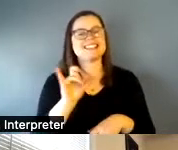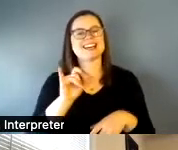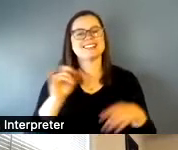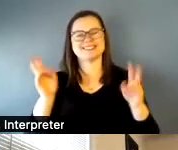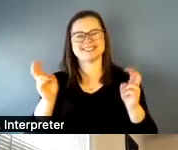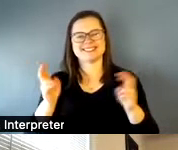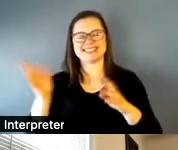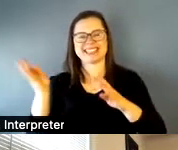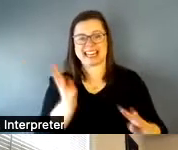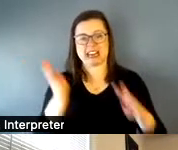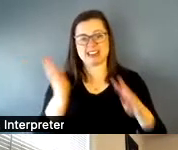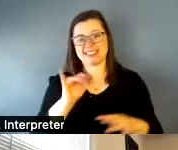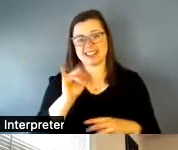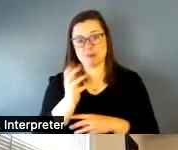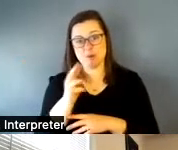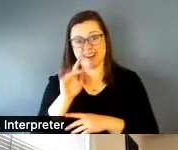and